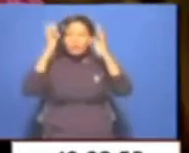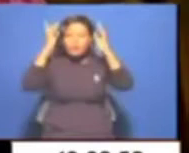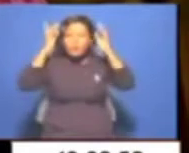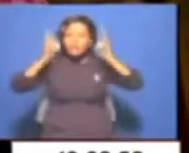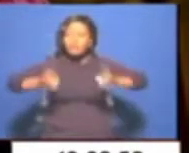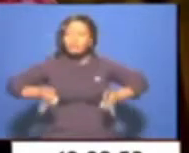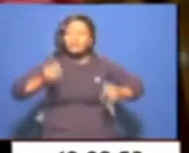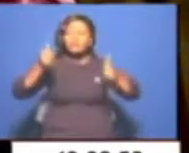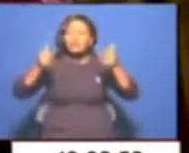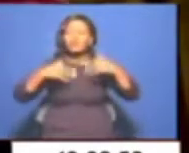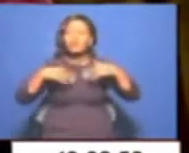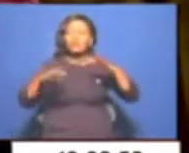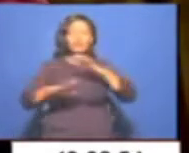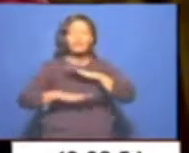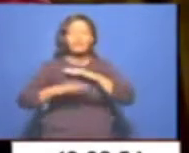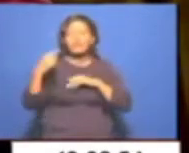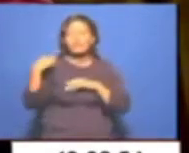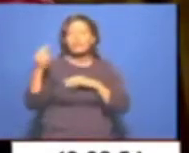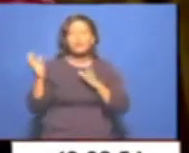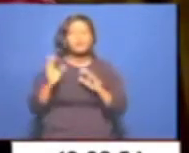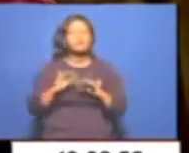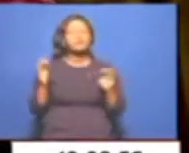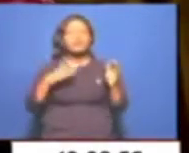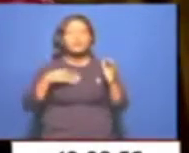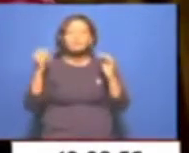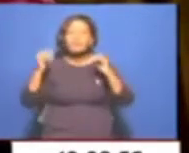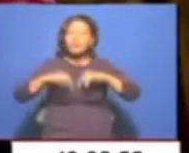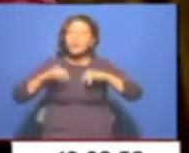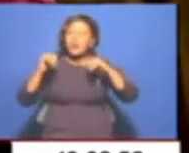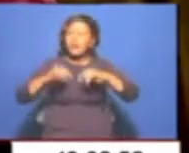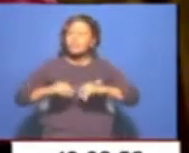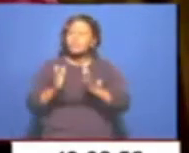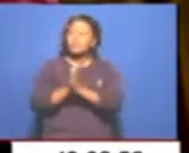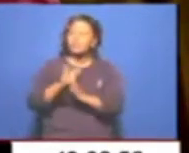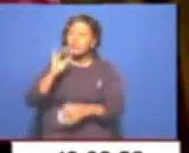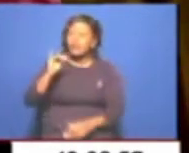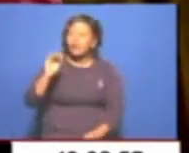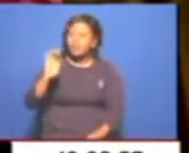quorum. I agree with the submissions of the IEBC on that particular point.